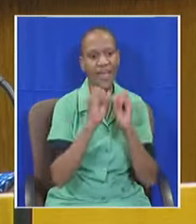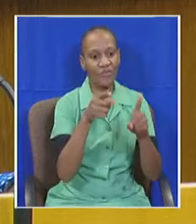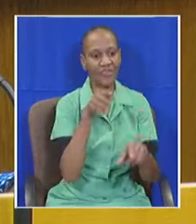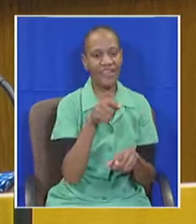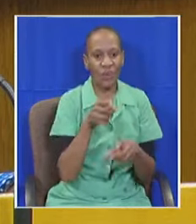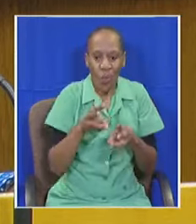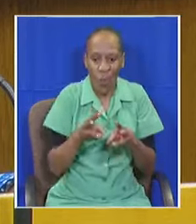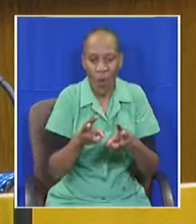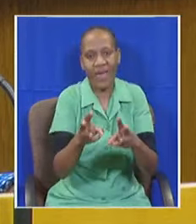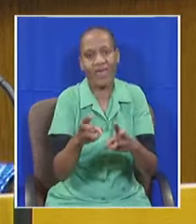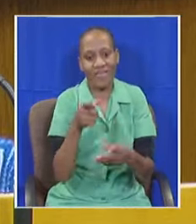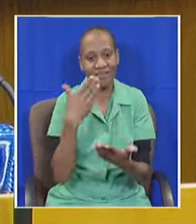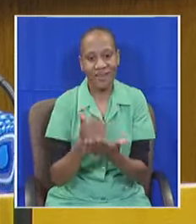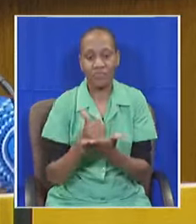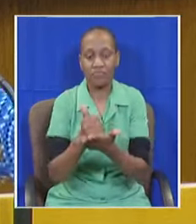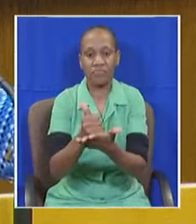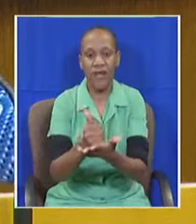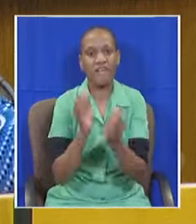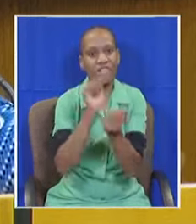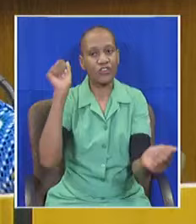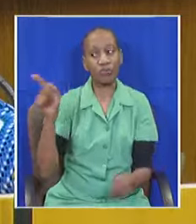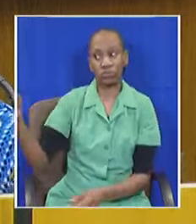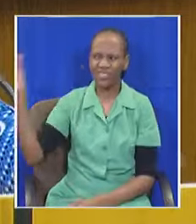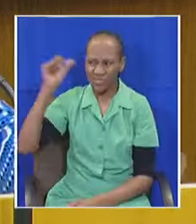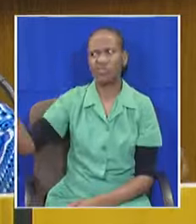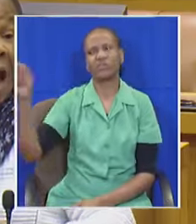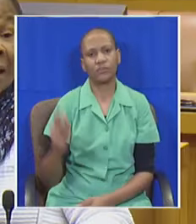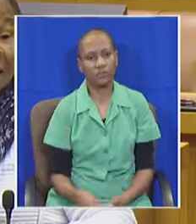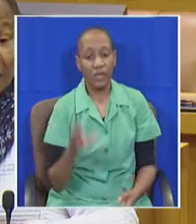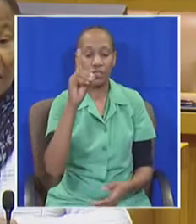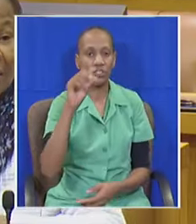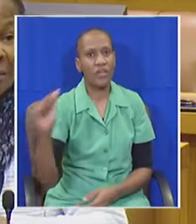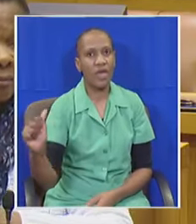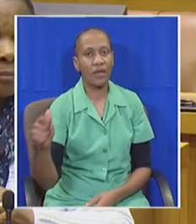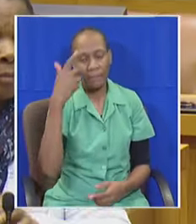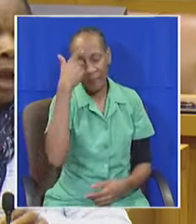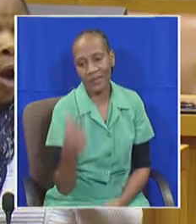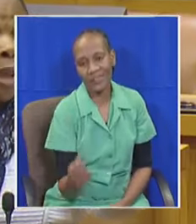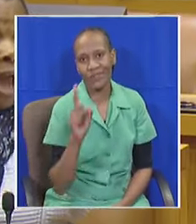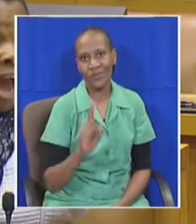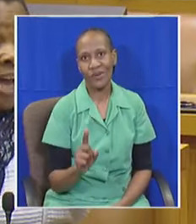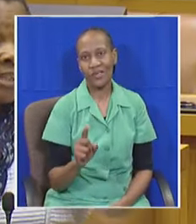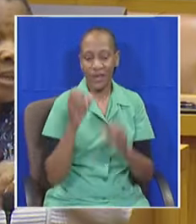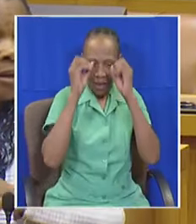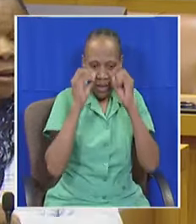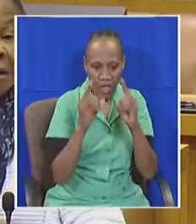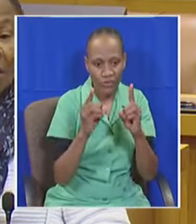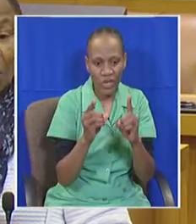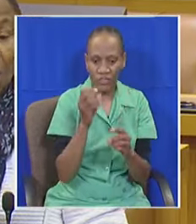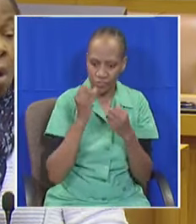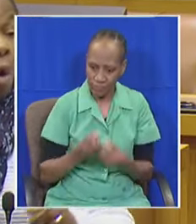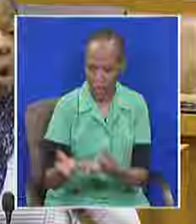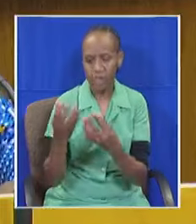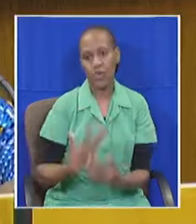is the path to freedom. Yanqola, ma'am. The Democratic Alliance believes that an educated and skilled